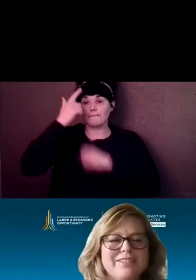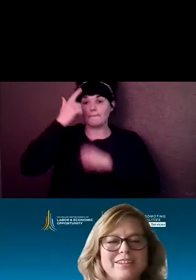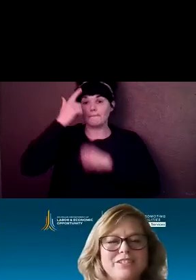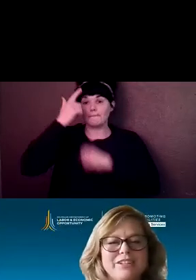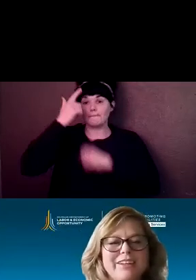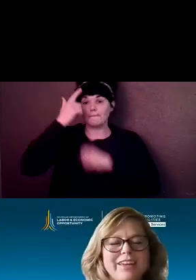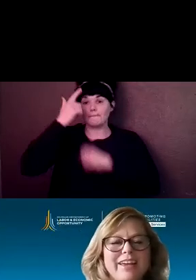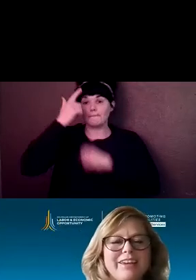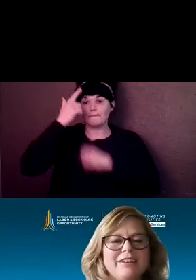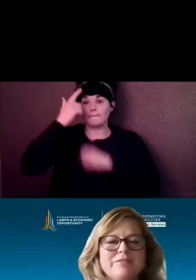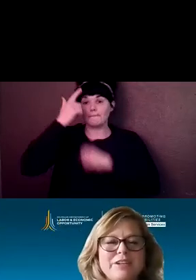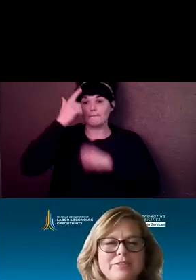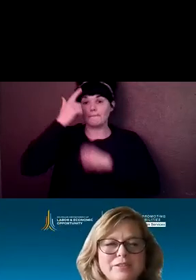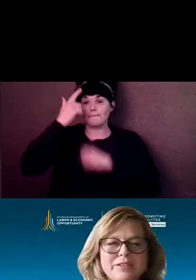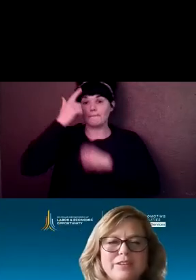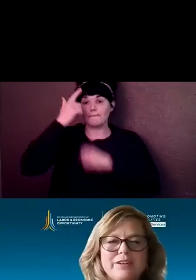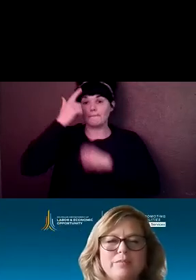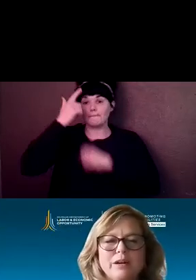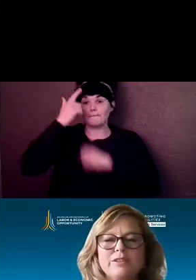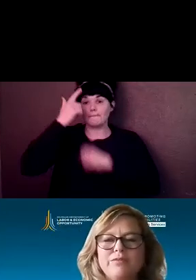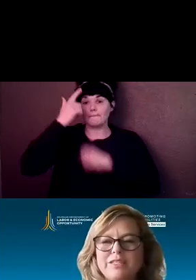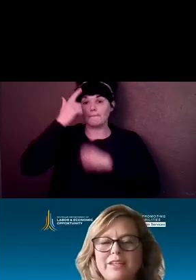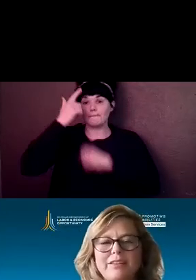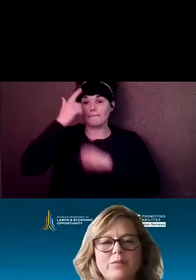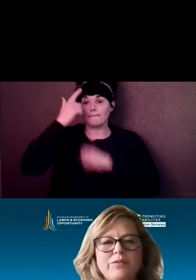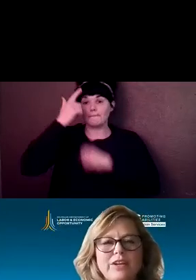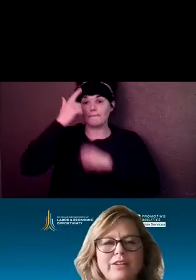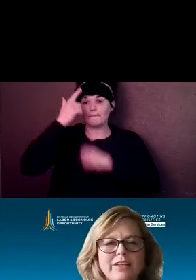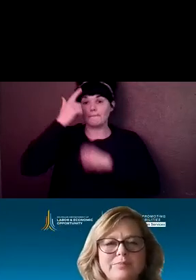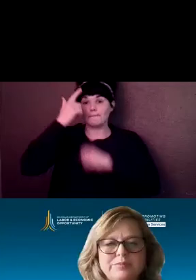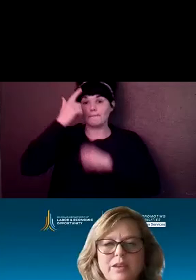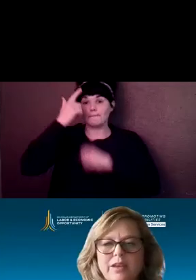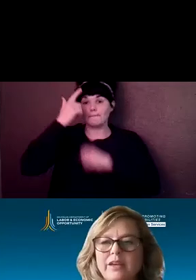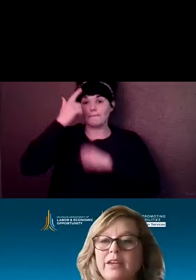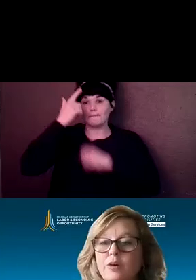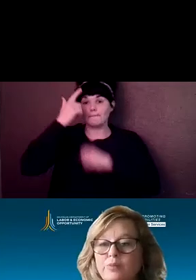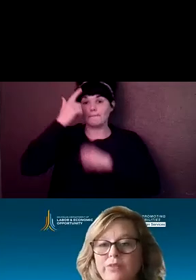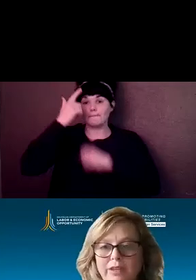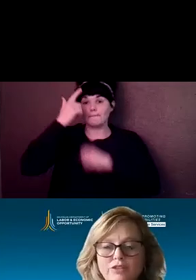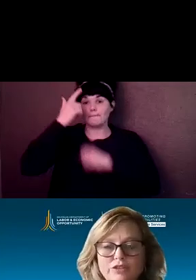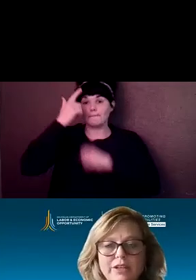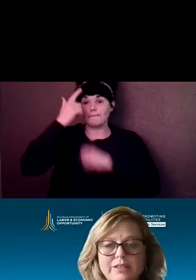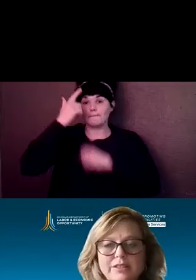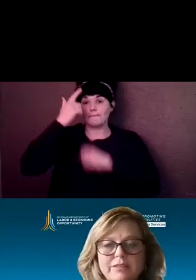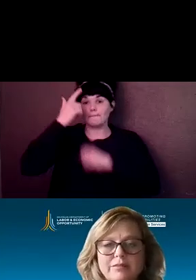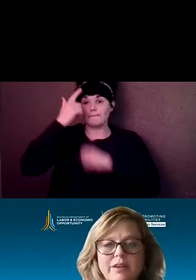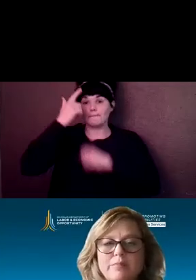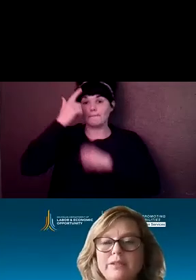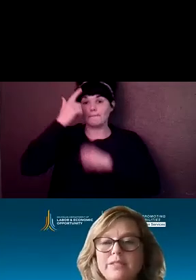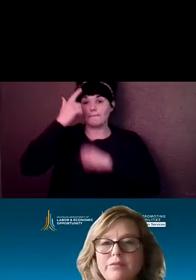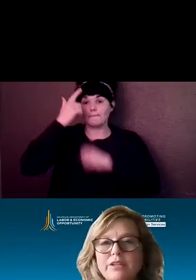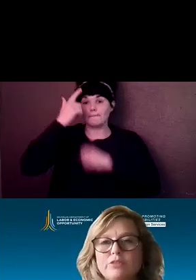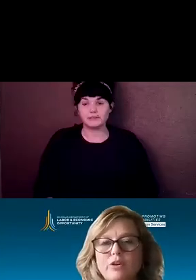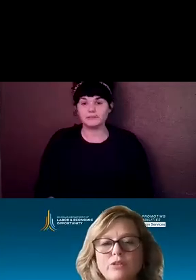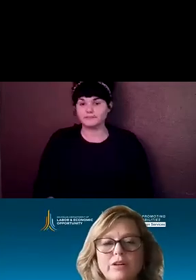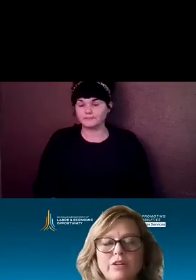the tension and reduces the muscle fatigue that we're feeling. It can help prevent injuries,